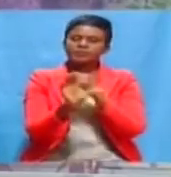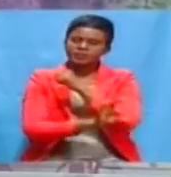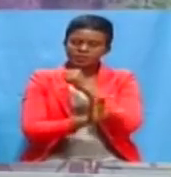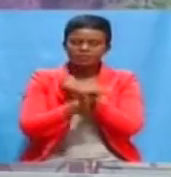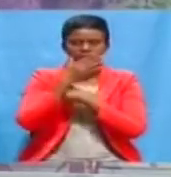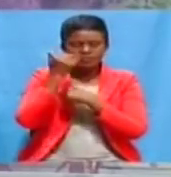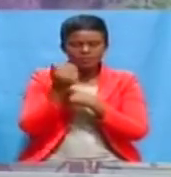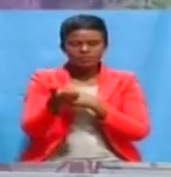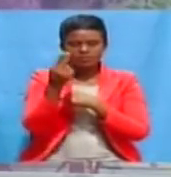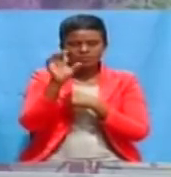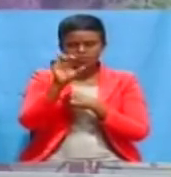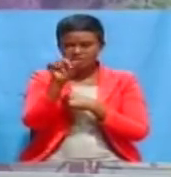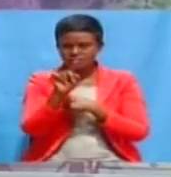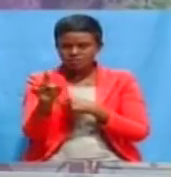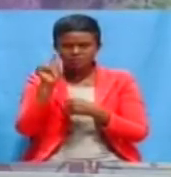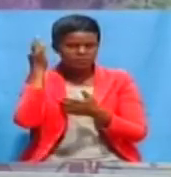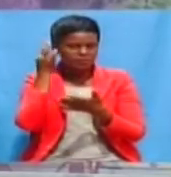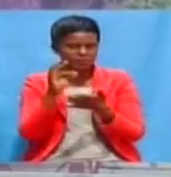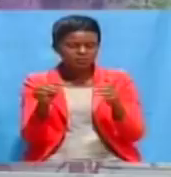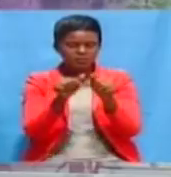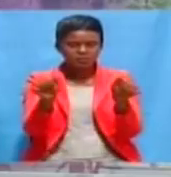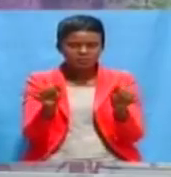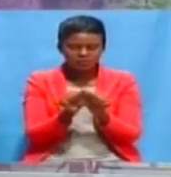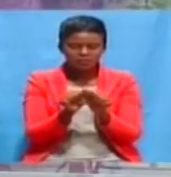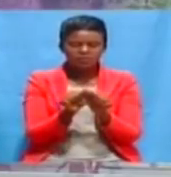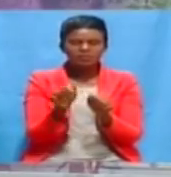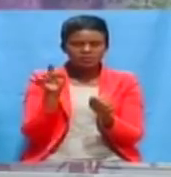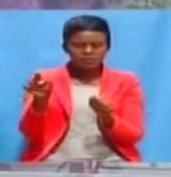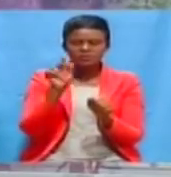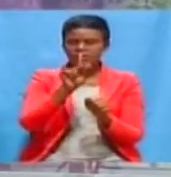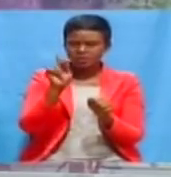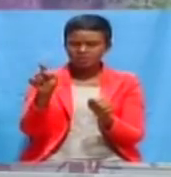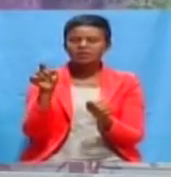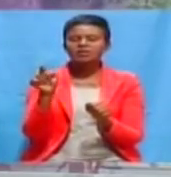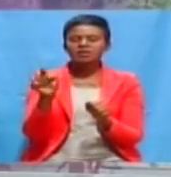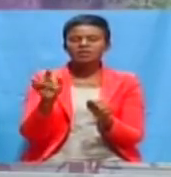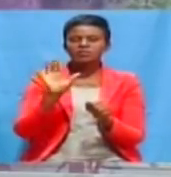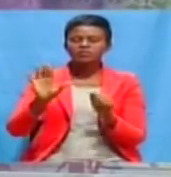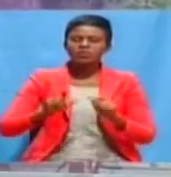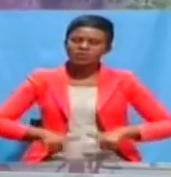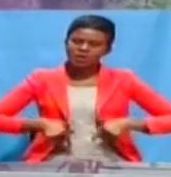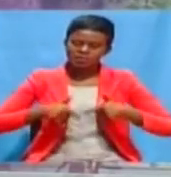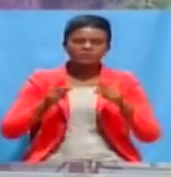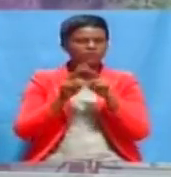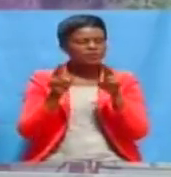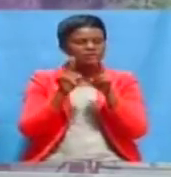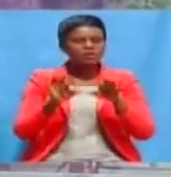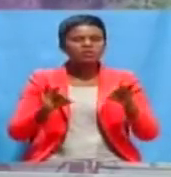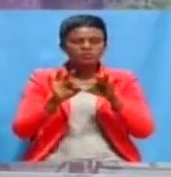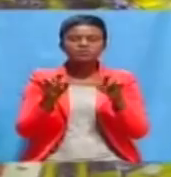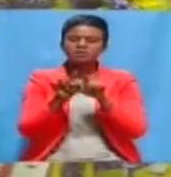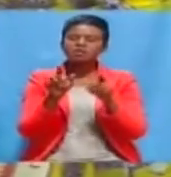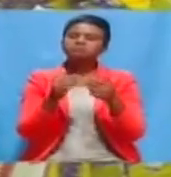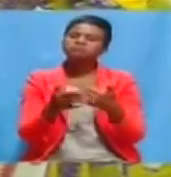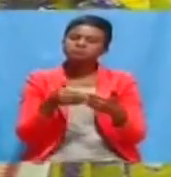UCZ General Secretary Mulambia Kabonde says Dr. Kaunda's lifestyle is to value and cherish one